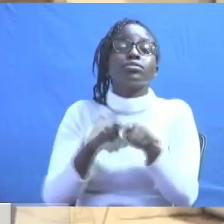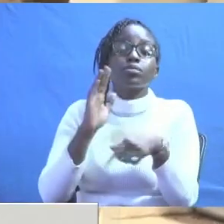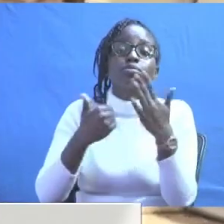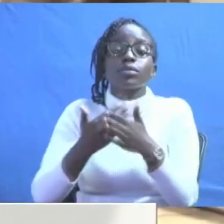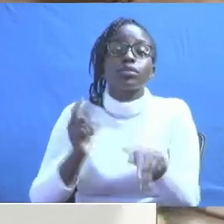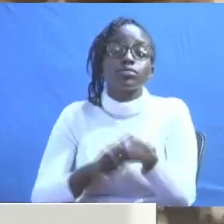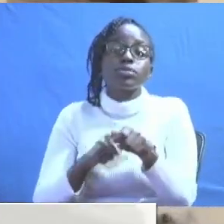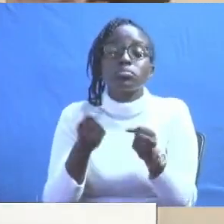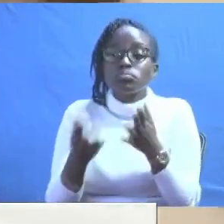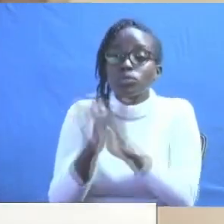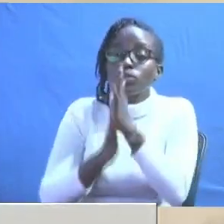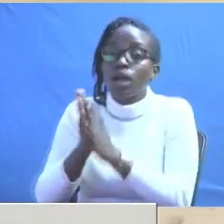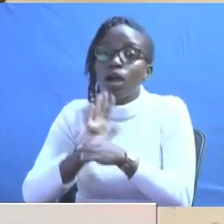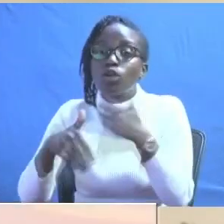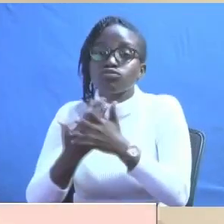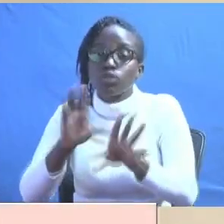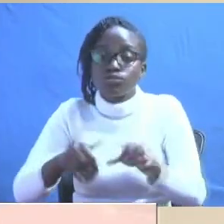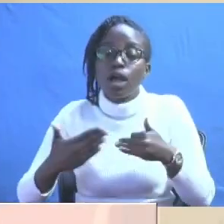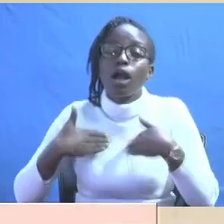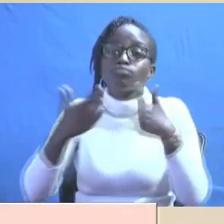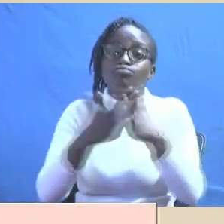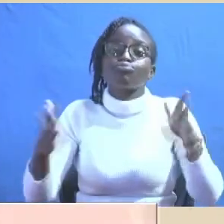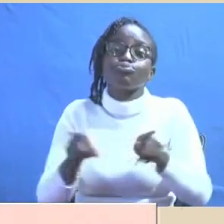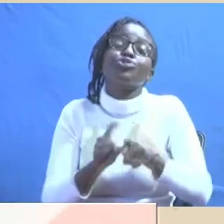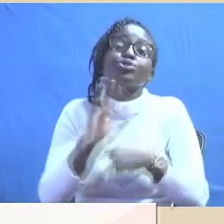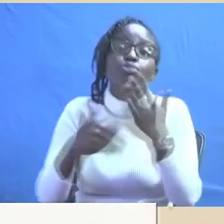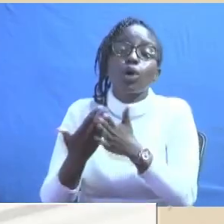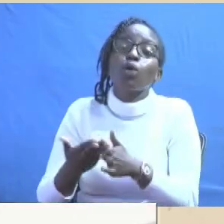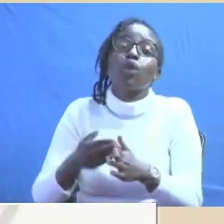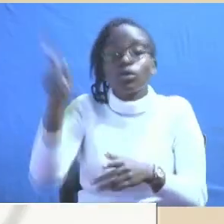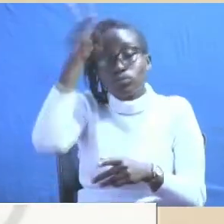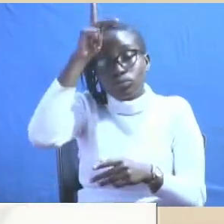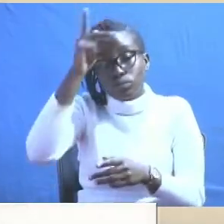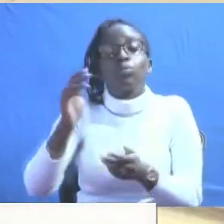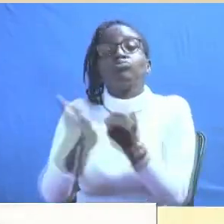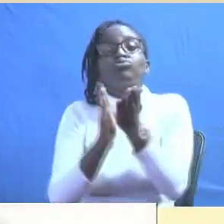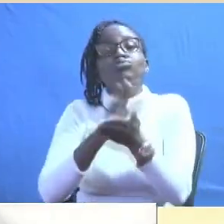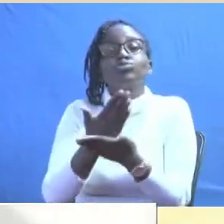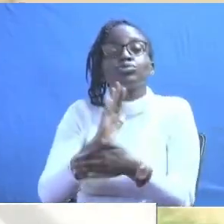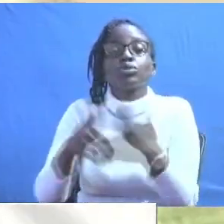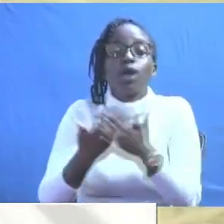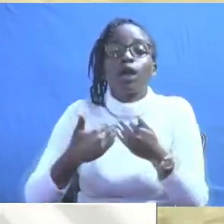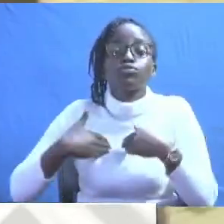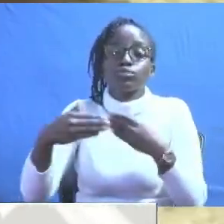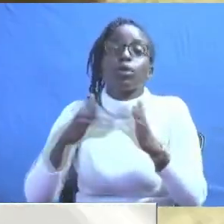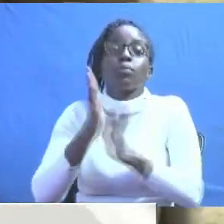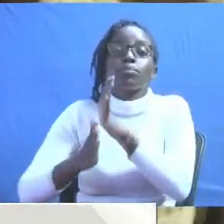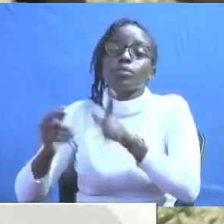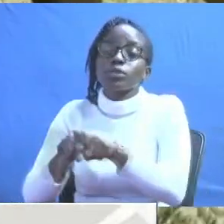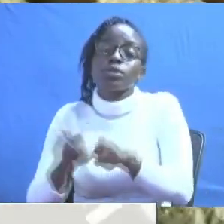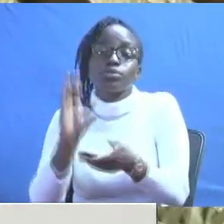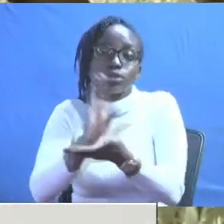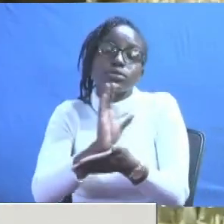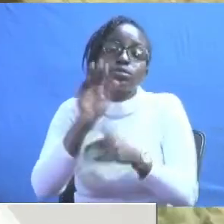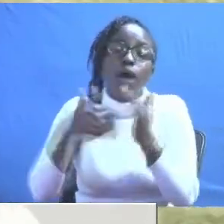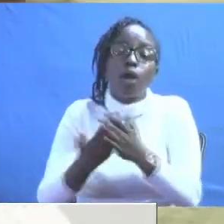of farmers, provided a platform for interaction, knowledge sharing and preparation for the official commissioning of a new breeding center in the